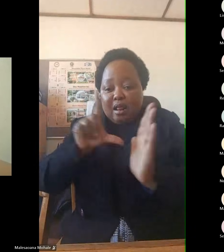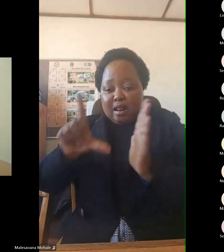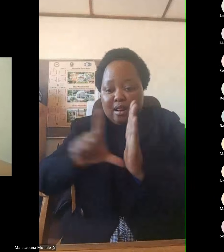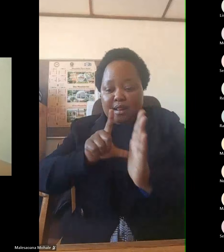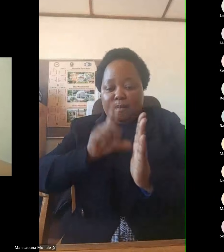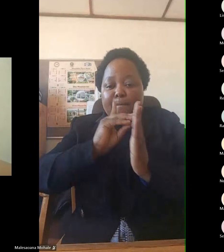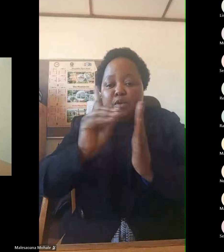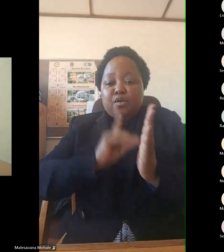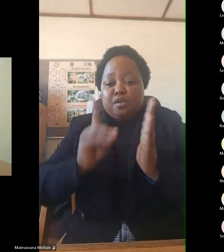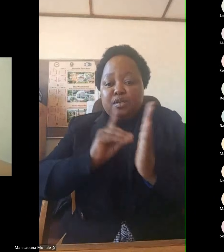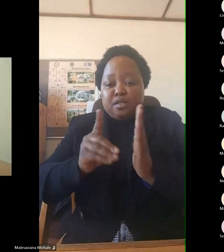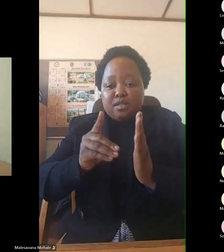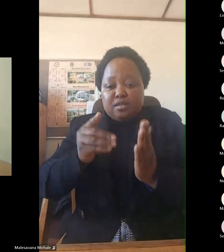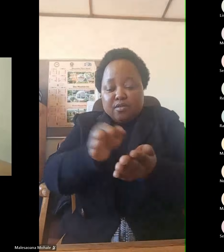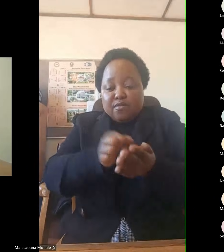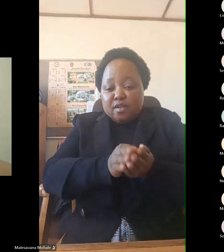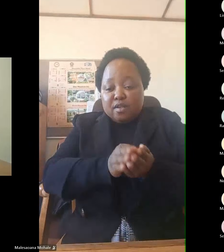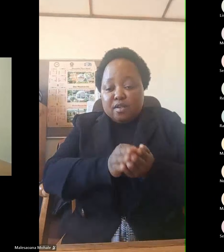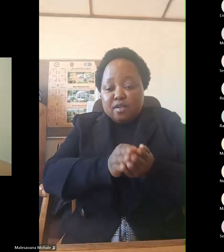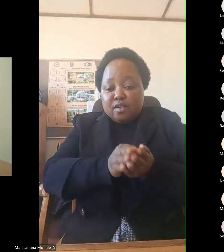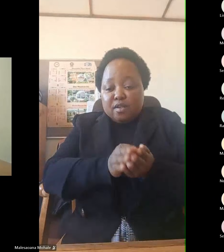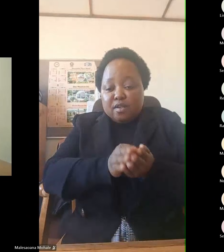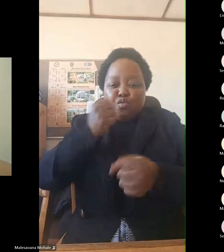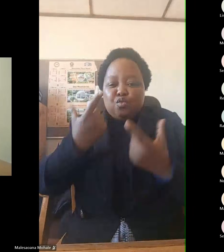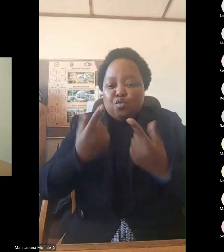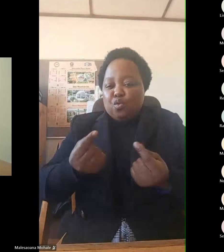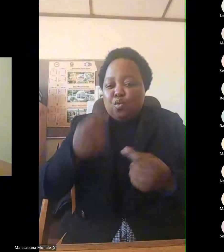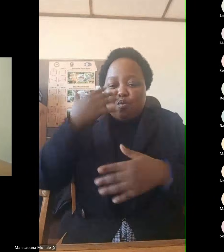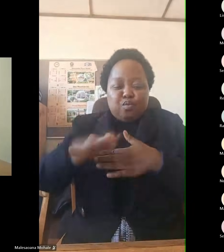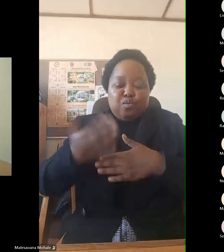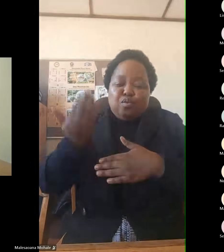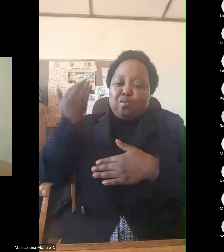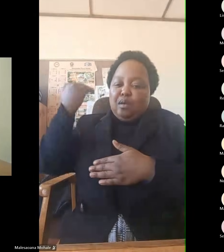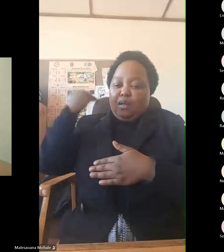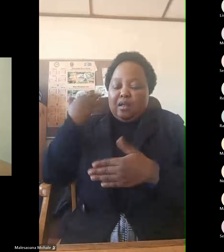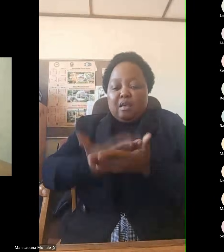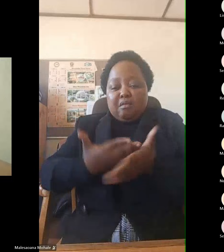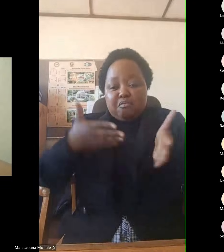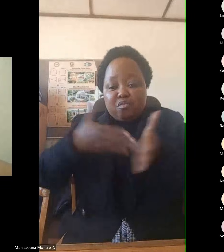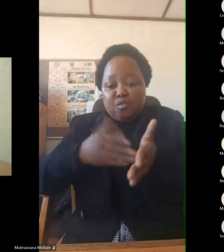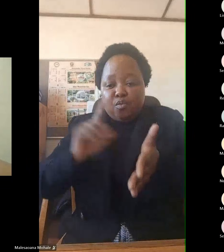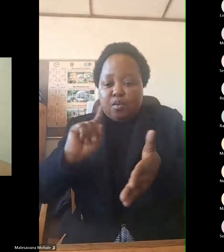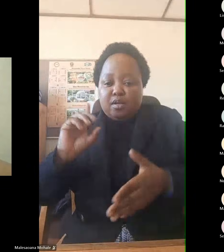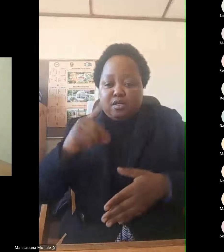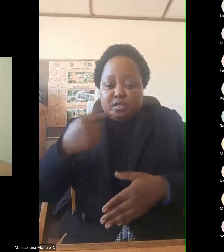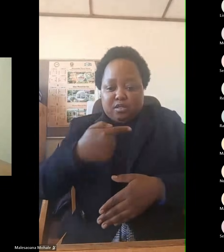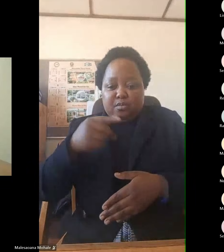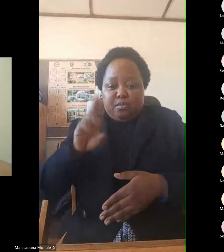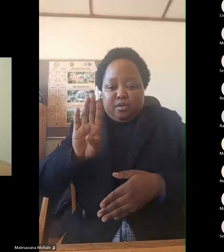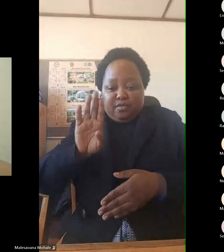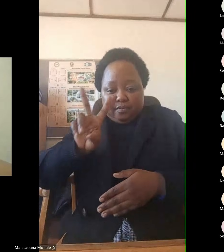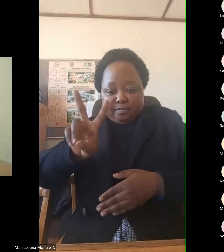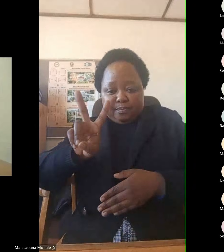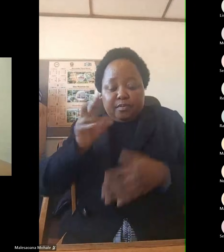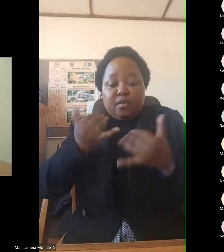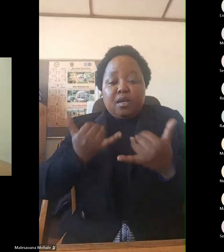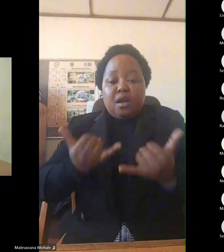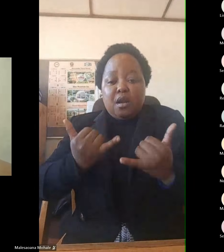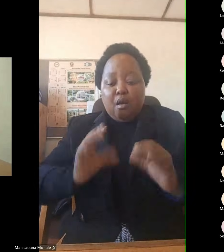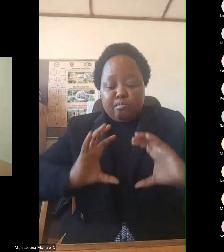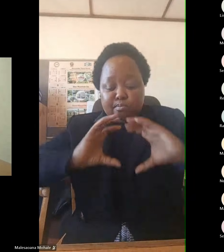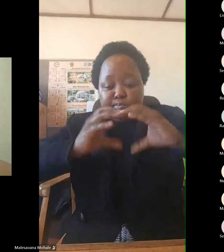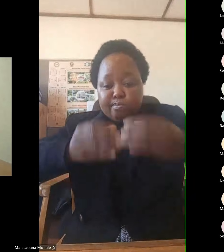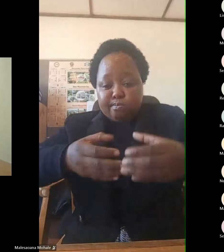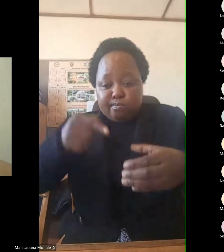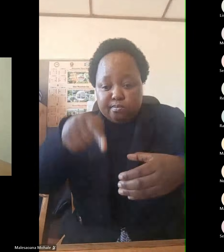made over the years to curb the scourge of GBV. And through this webinar, we have an